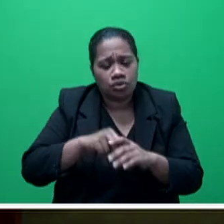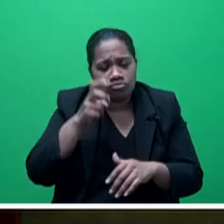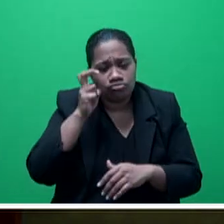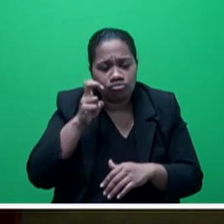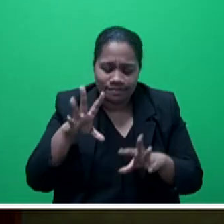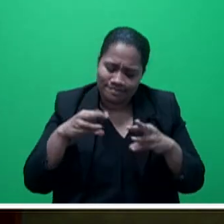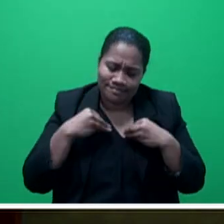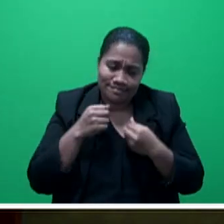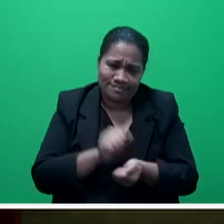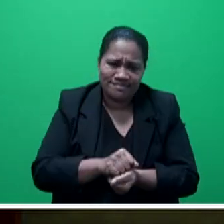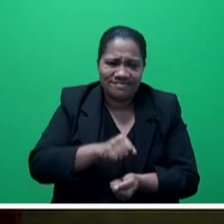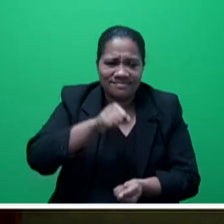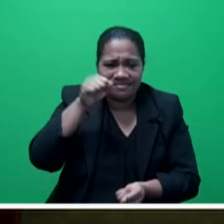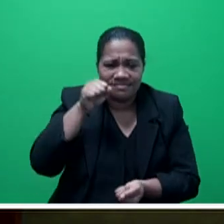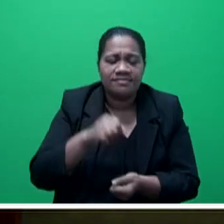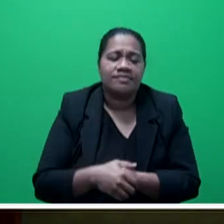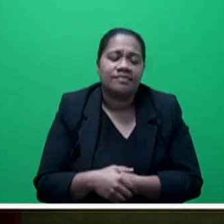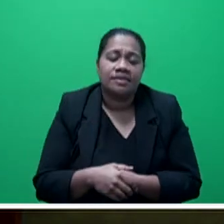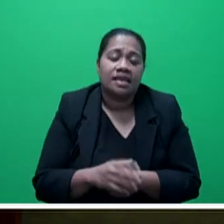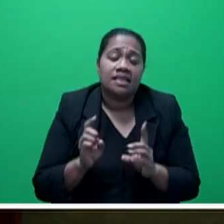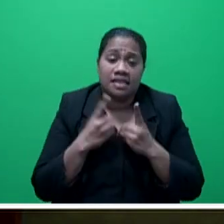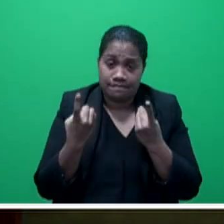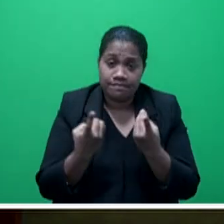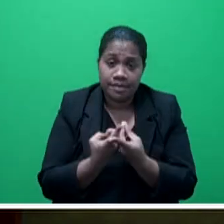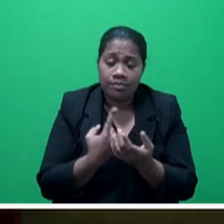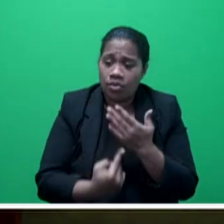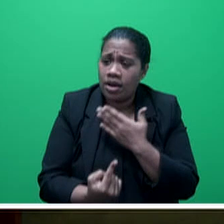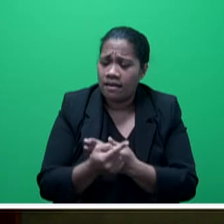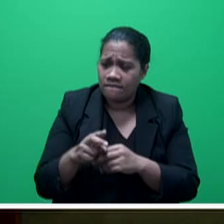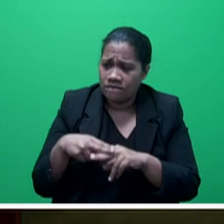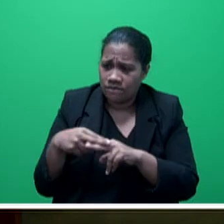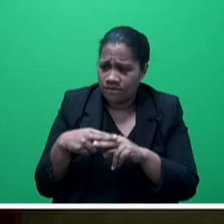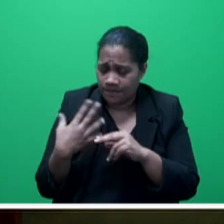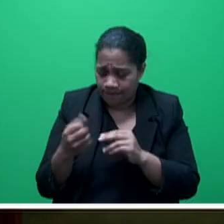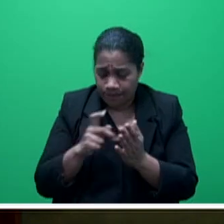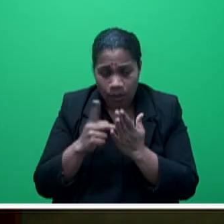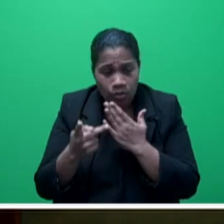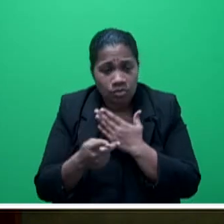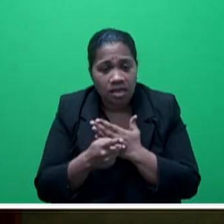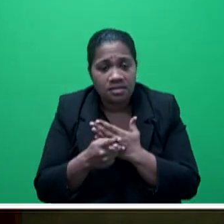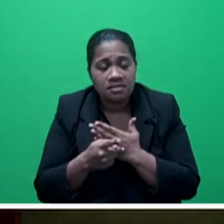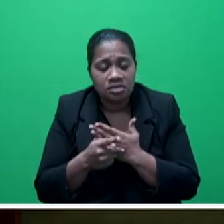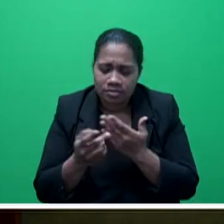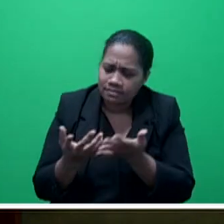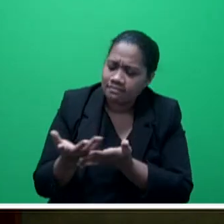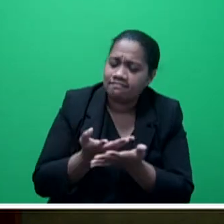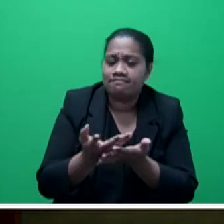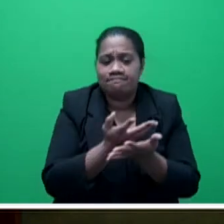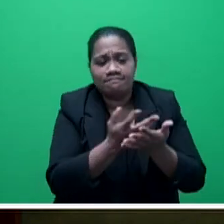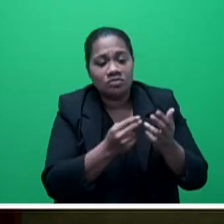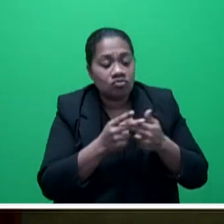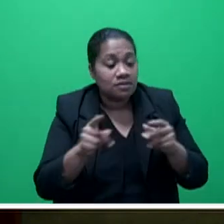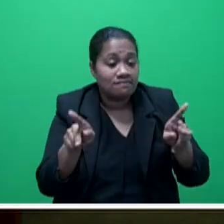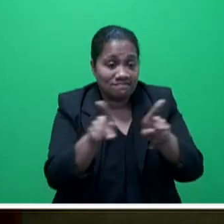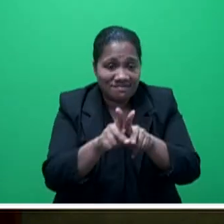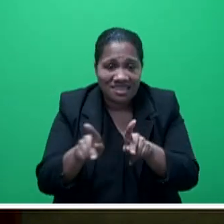The department is executing agency for the Fiji Reach to Reef project. Till date, in cooperation with the partners, the